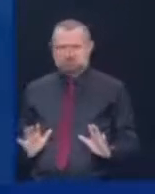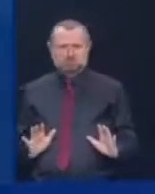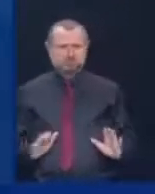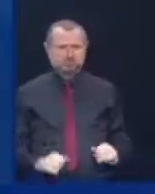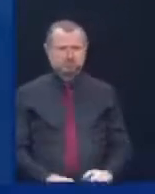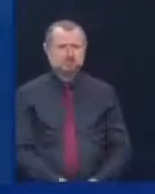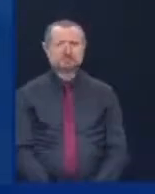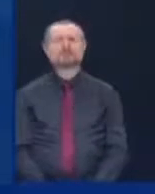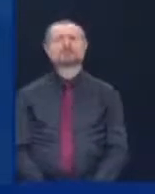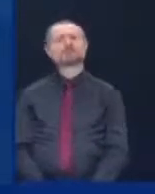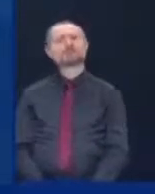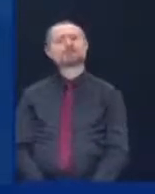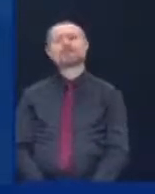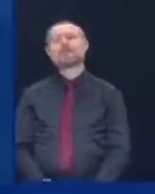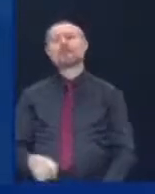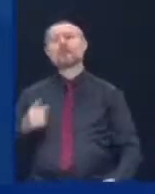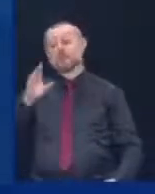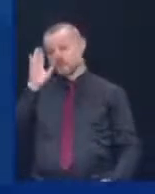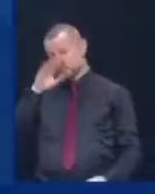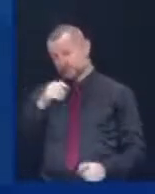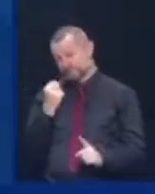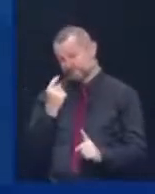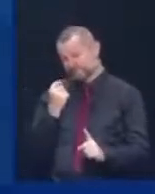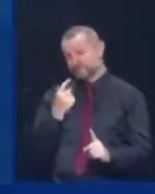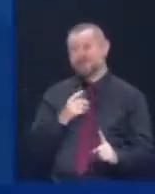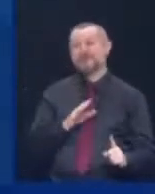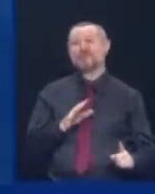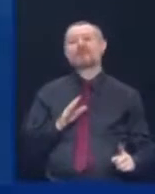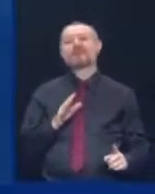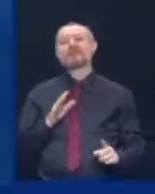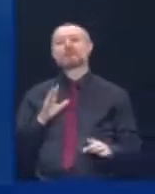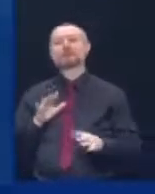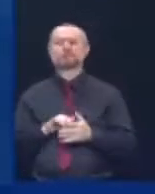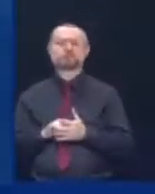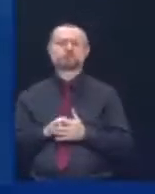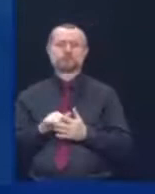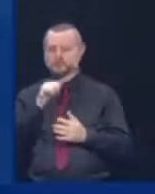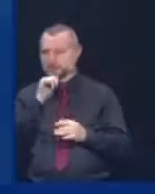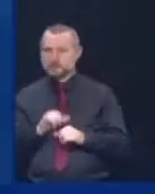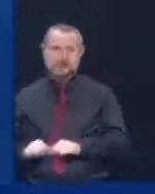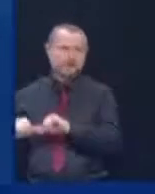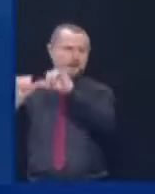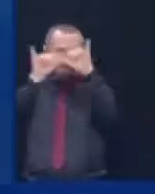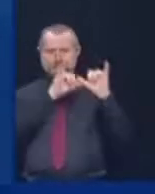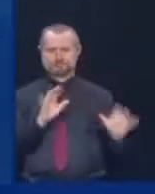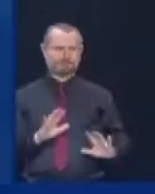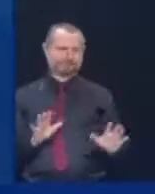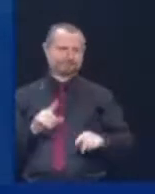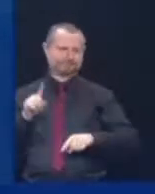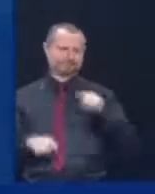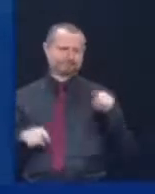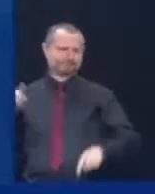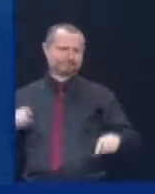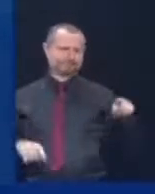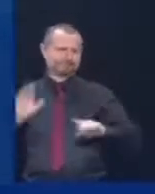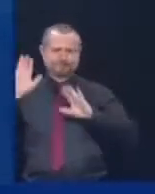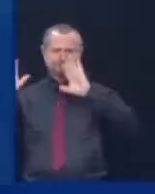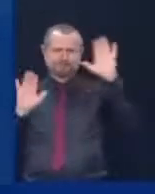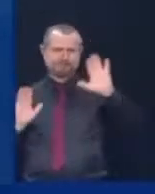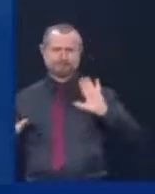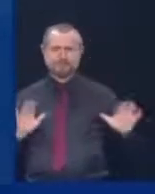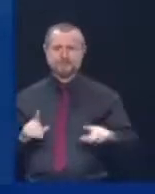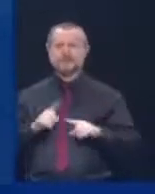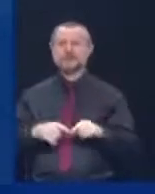What's relevant is the variance in the infection rate, and what's relevant to you is